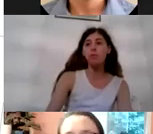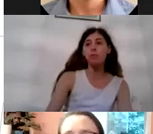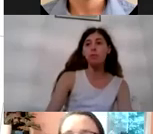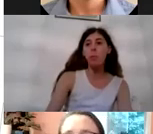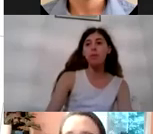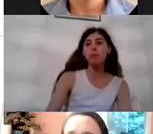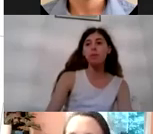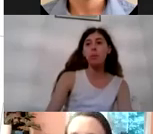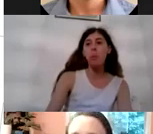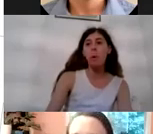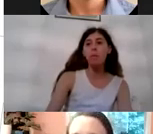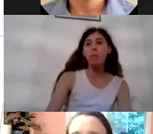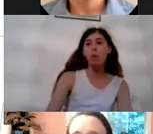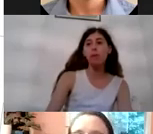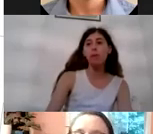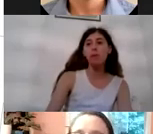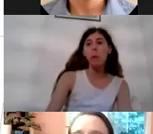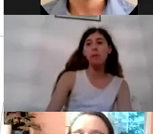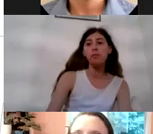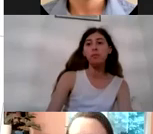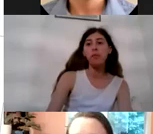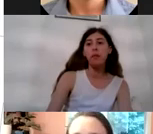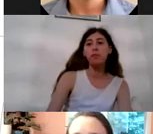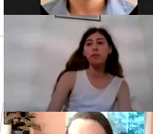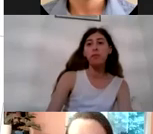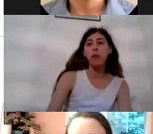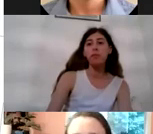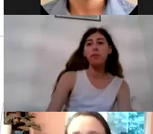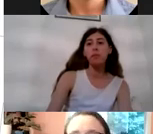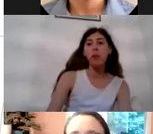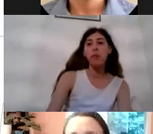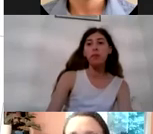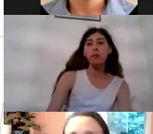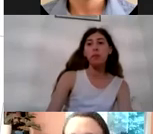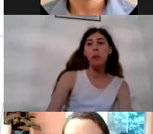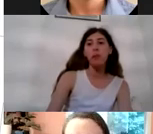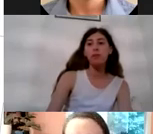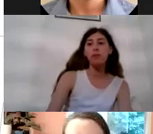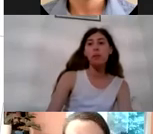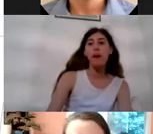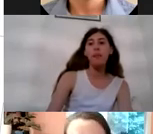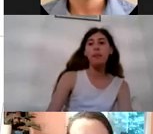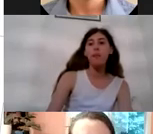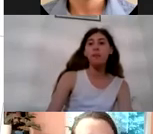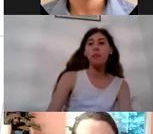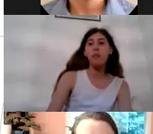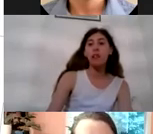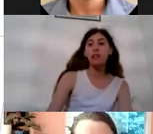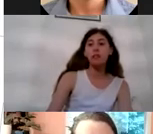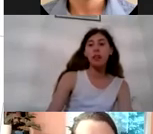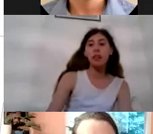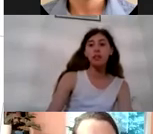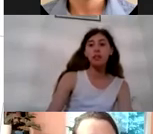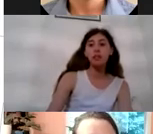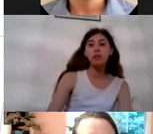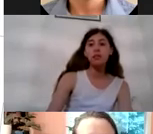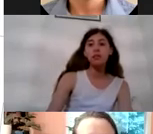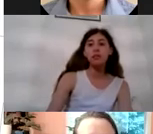about them in more of an abstract way, but still be centered in people's lived experiences.